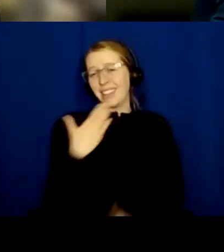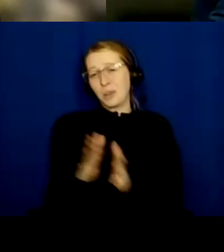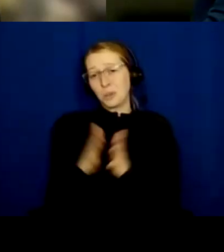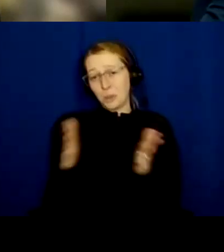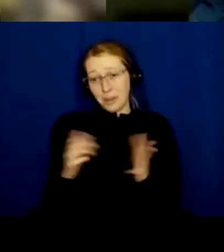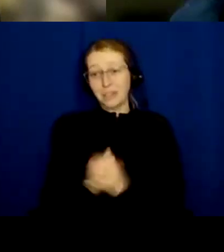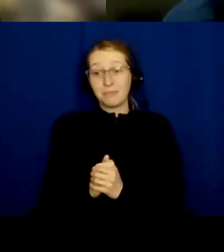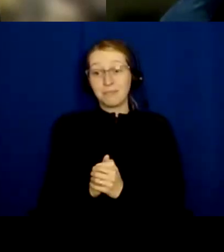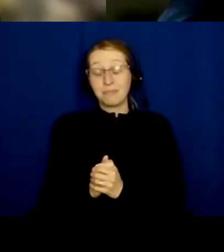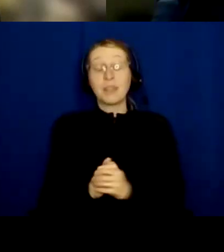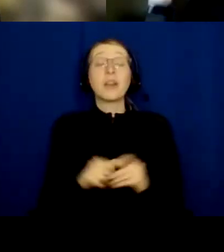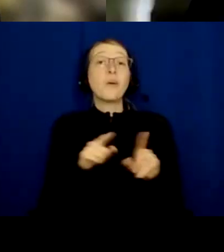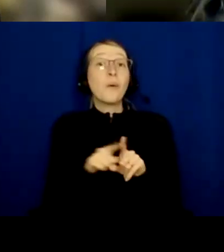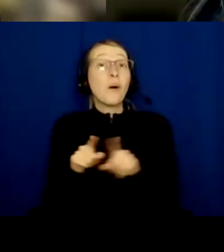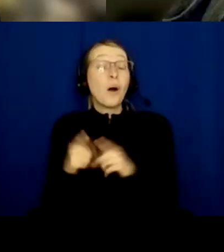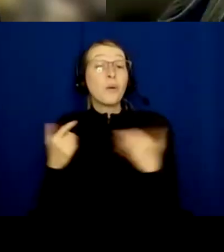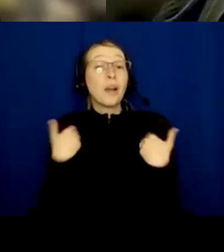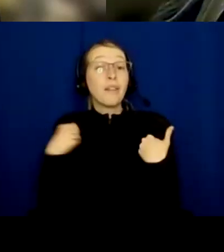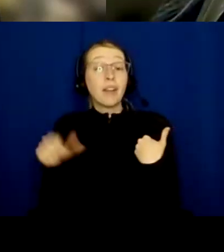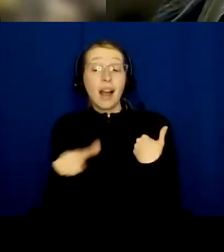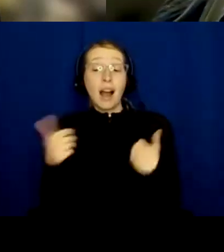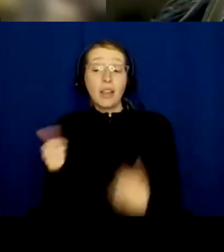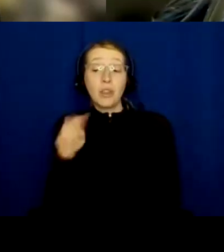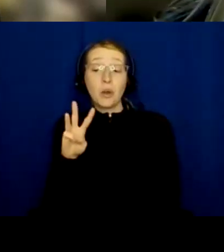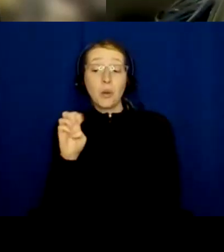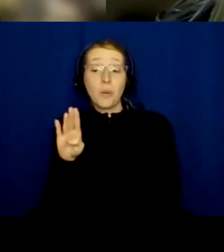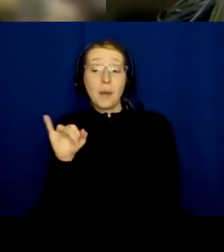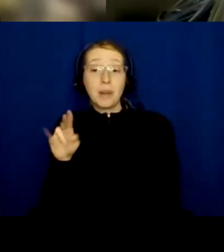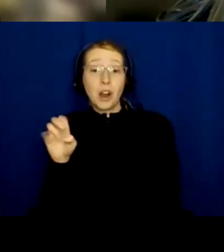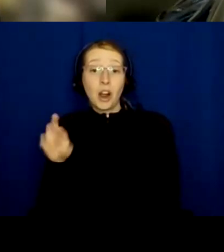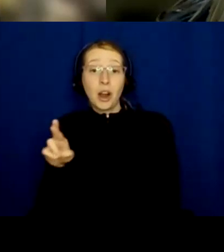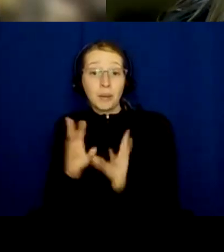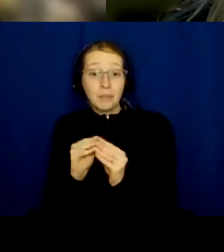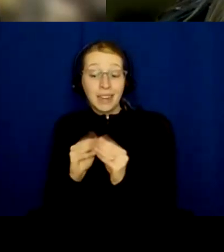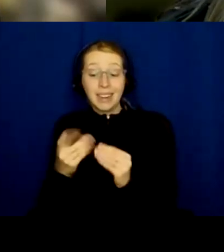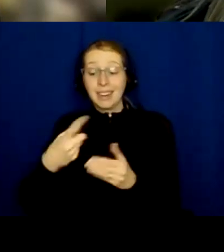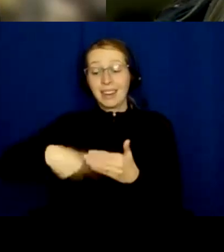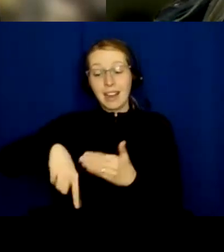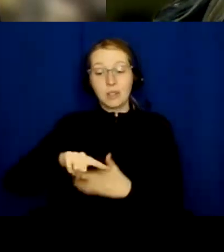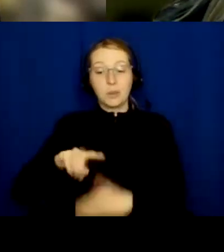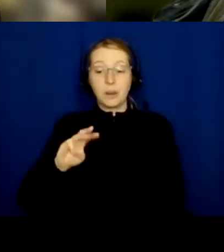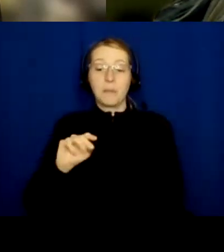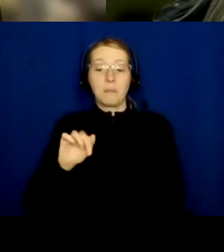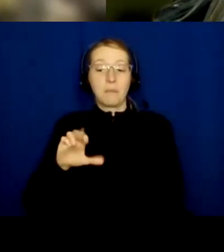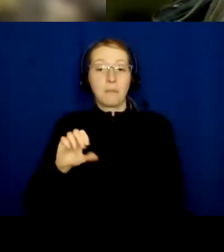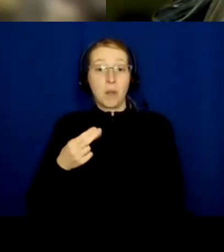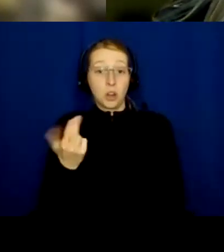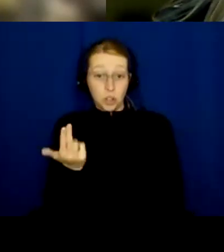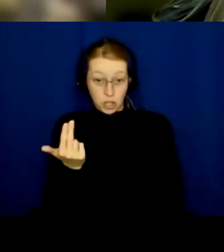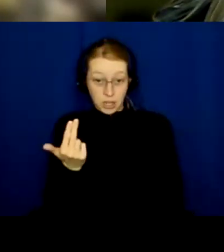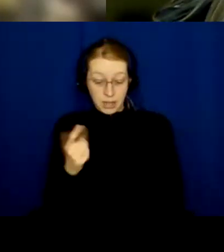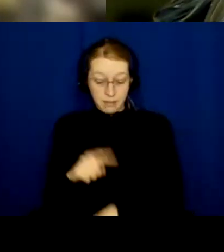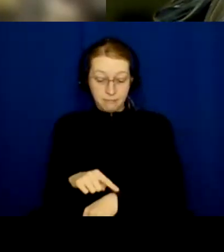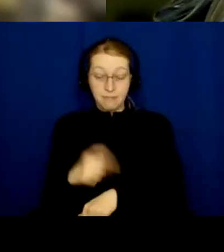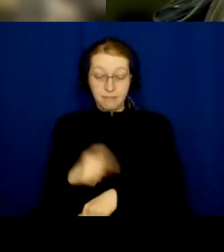another webinar that will be offered next week on March 13th that we want to bring your attention to. It'll be from 11